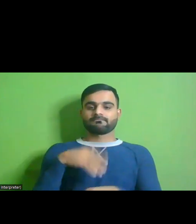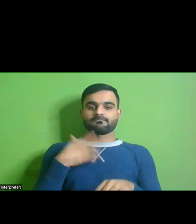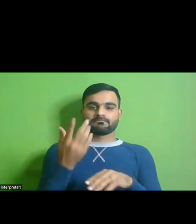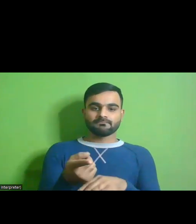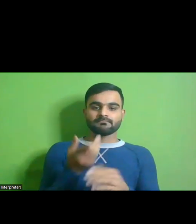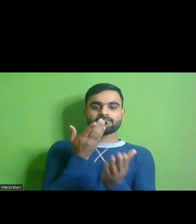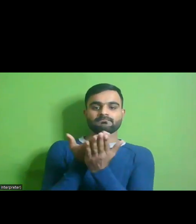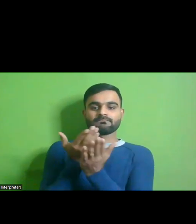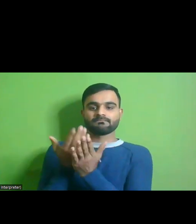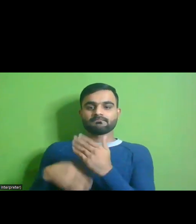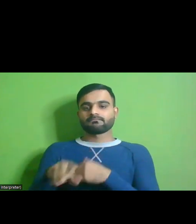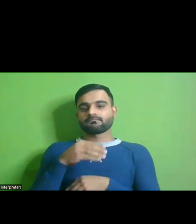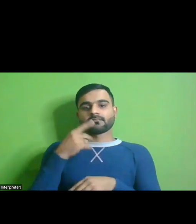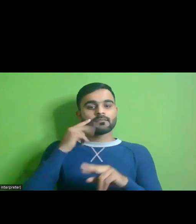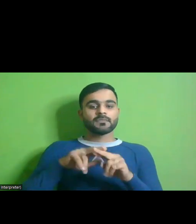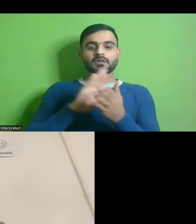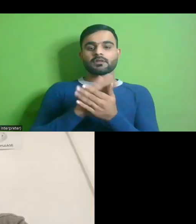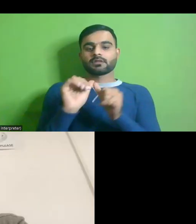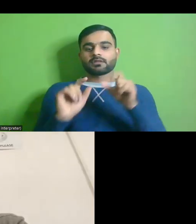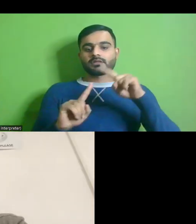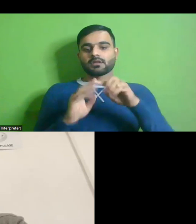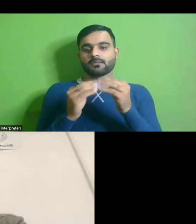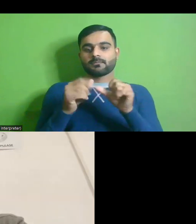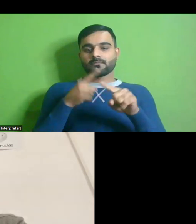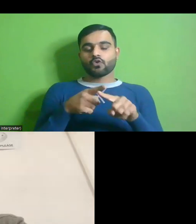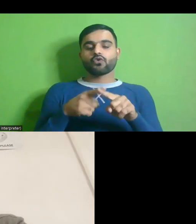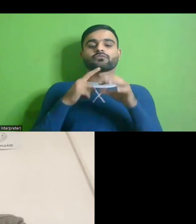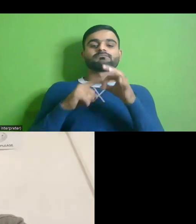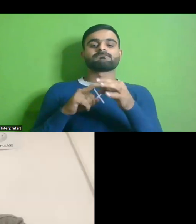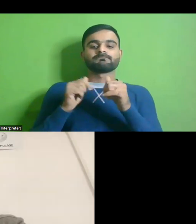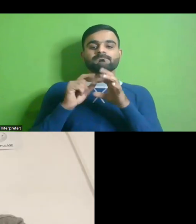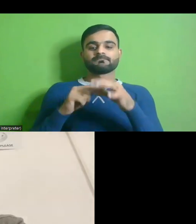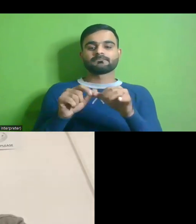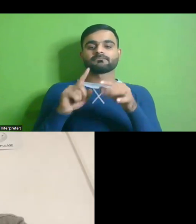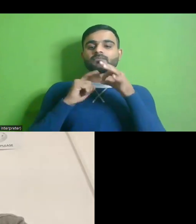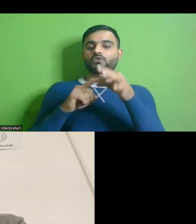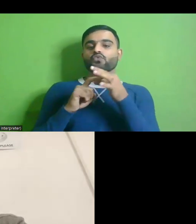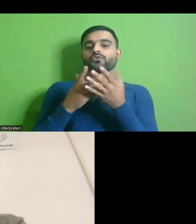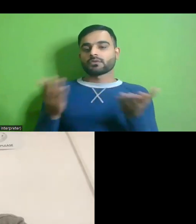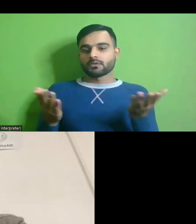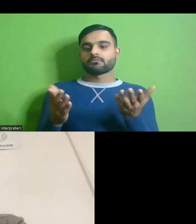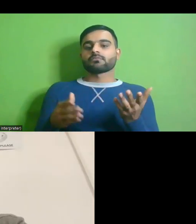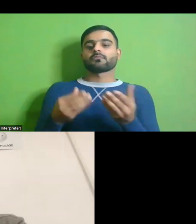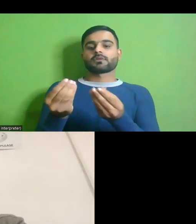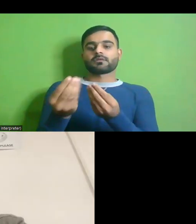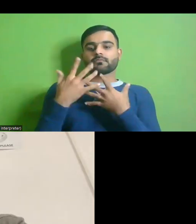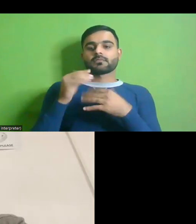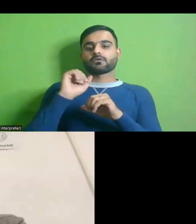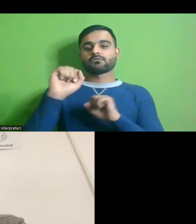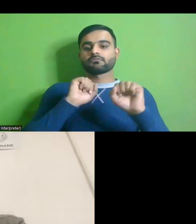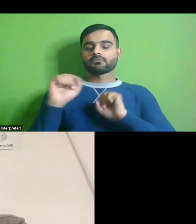the participants to use chat box to text your questions or to raise your